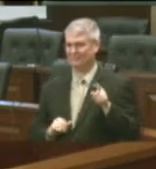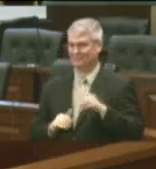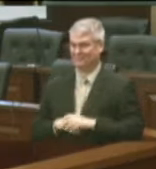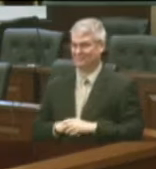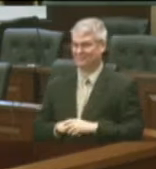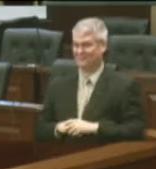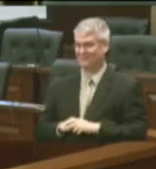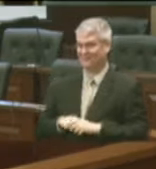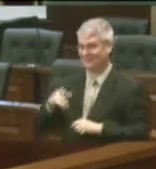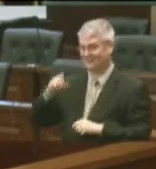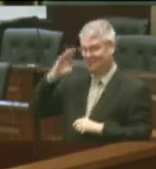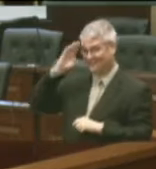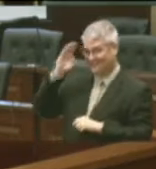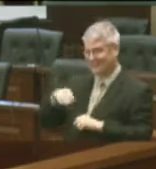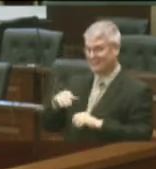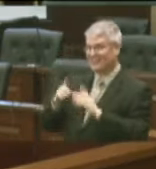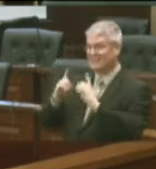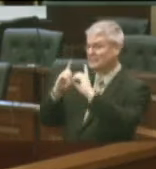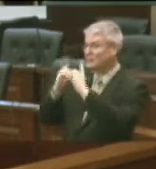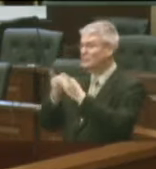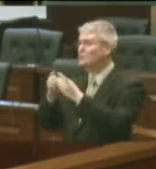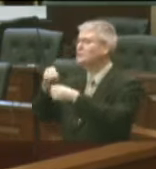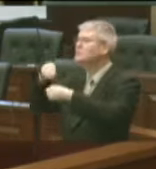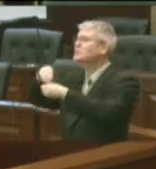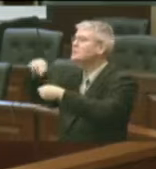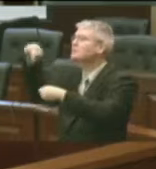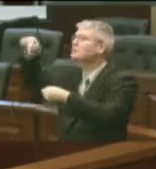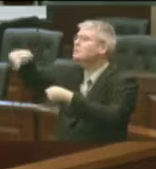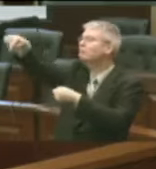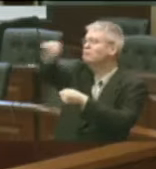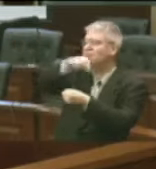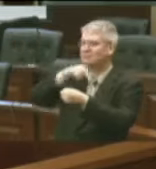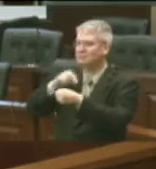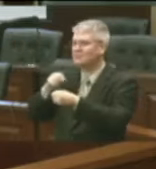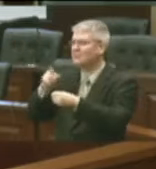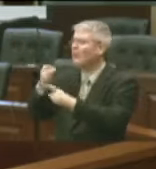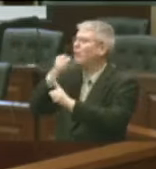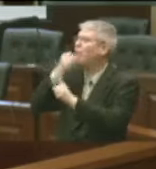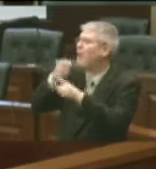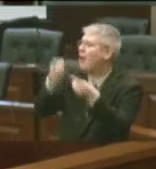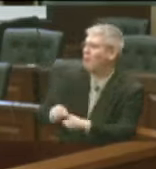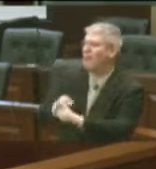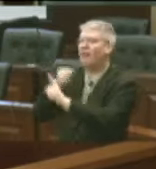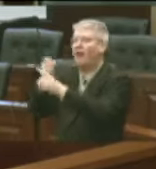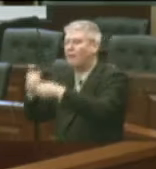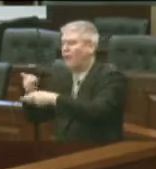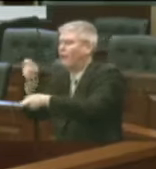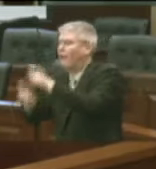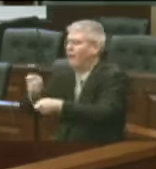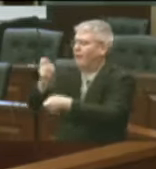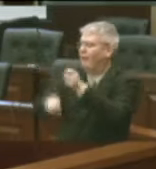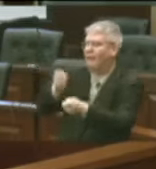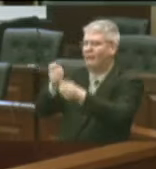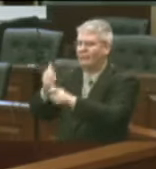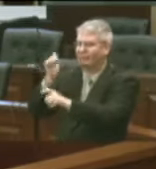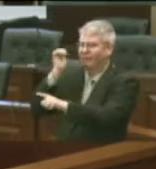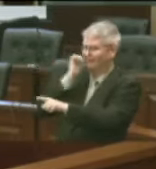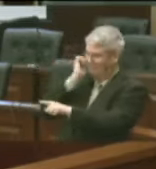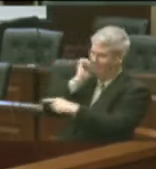parent, even in the best of times, that things come up that you're not ready for. And even as districts headed